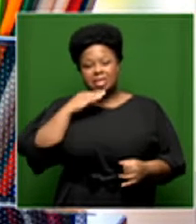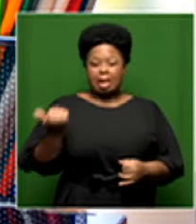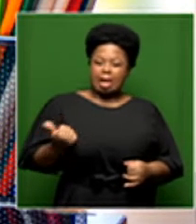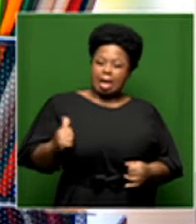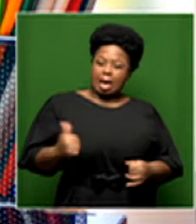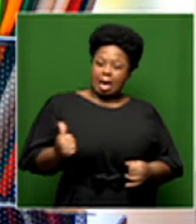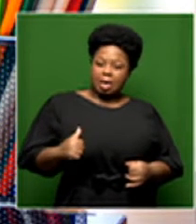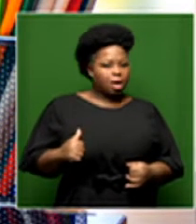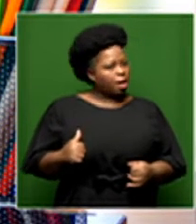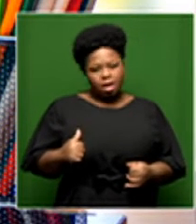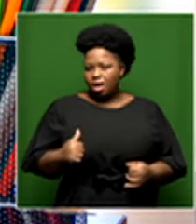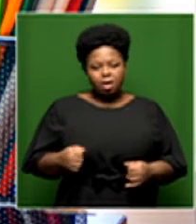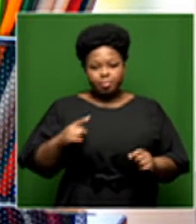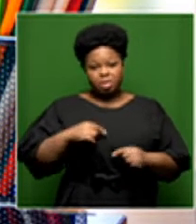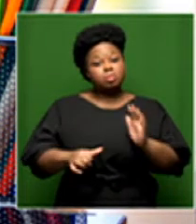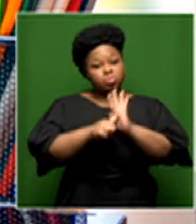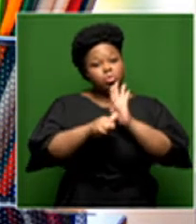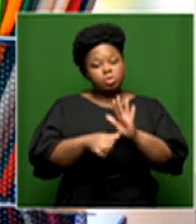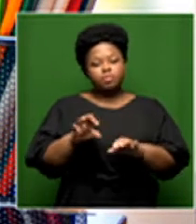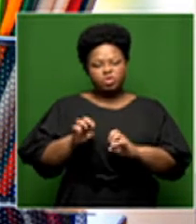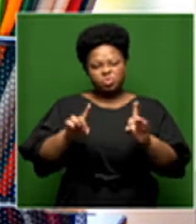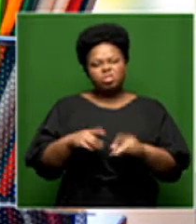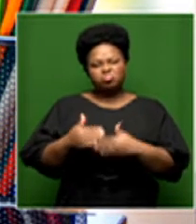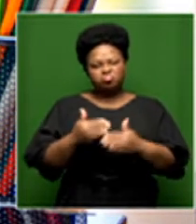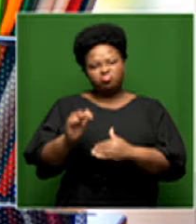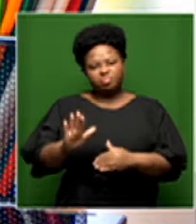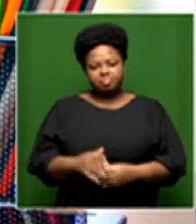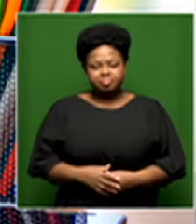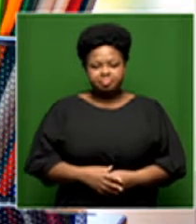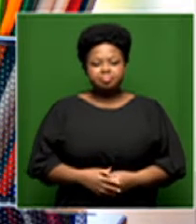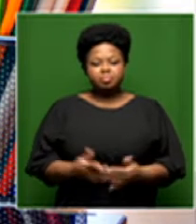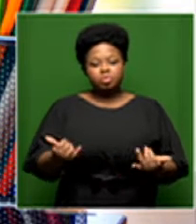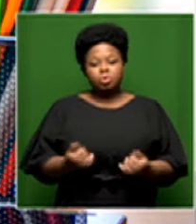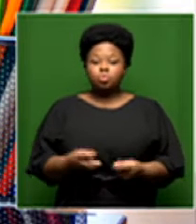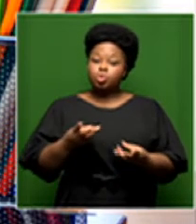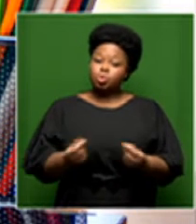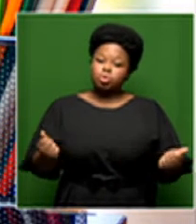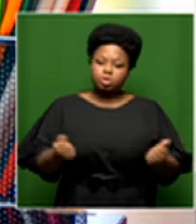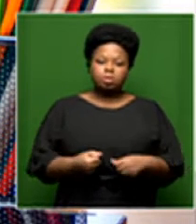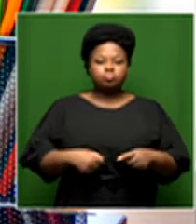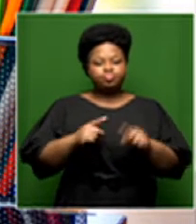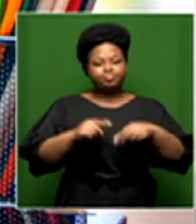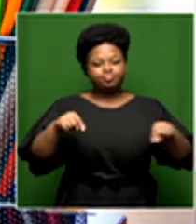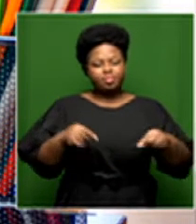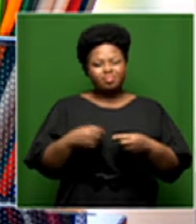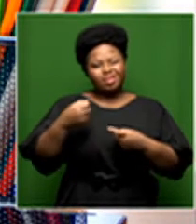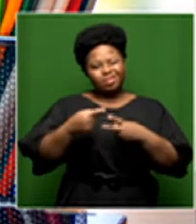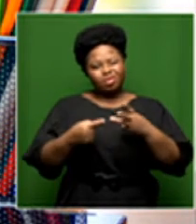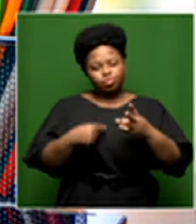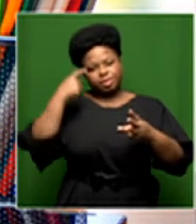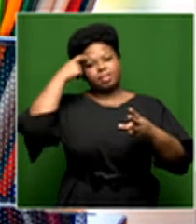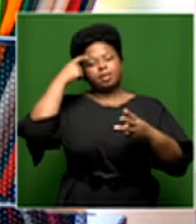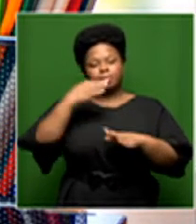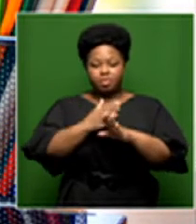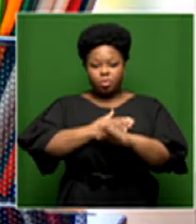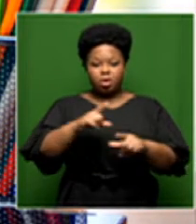luxury, but an important component of the education process. In presenting solutions, a wide range of factors must be